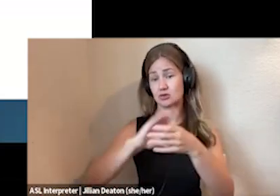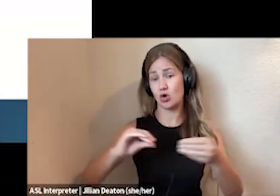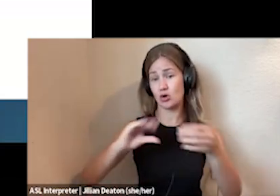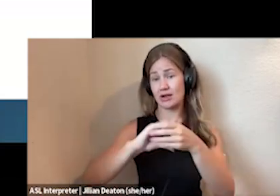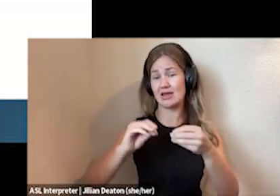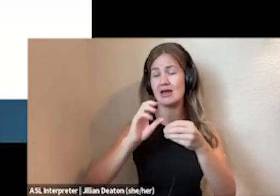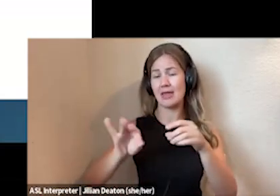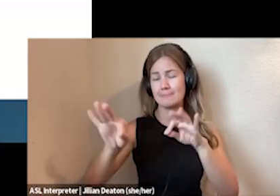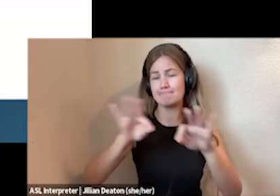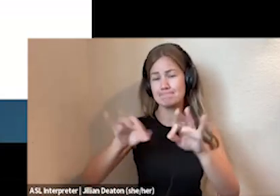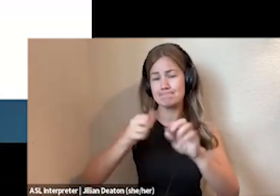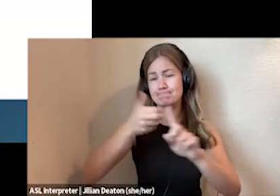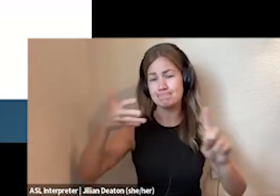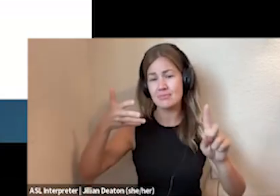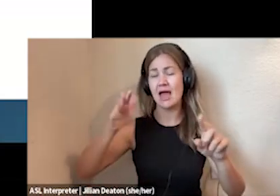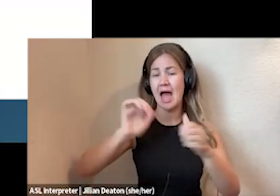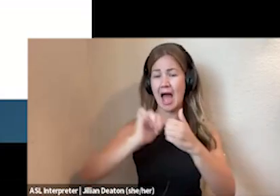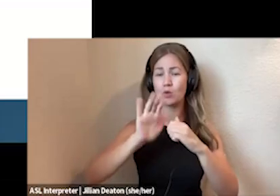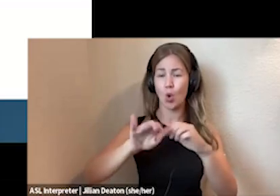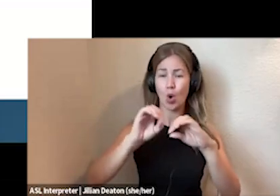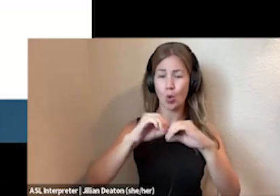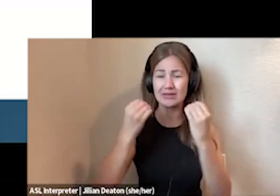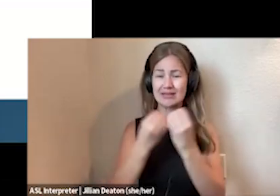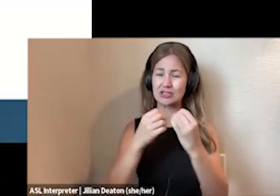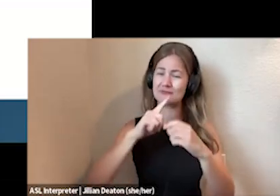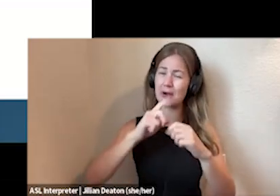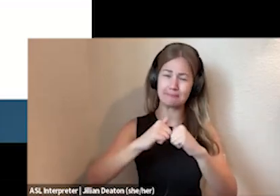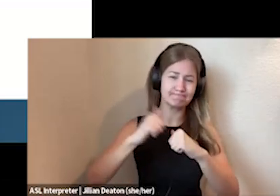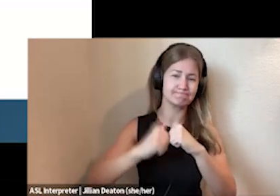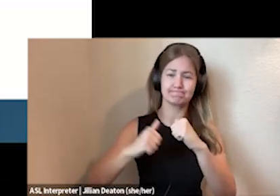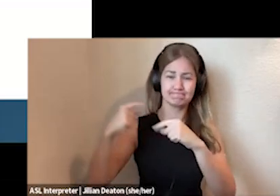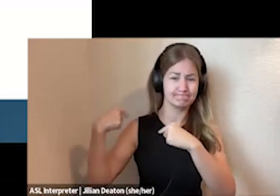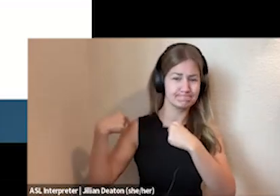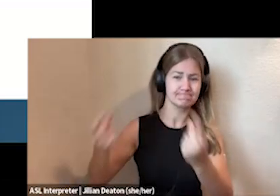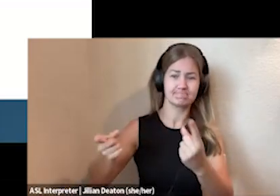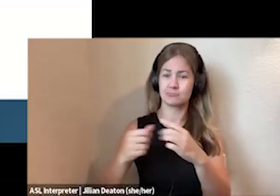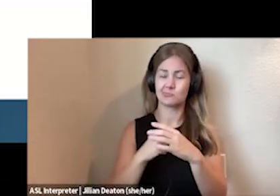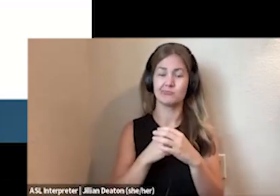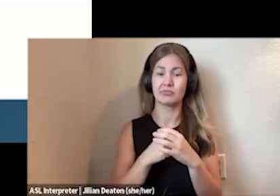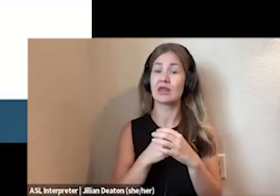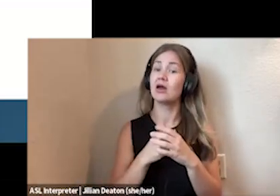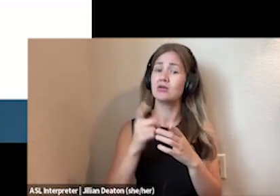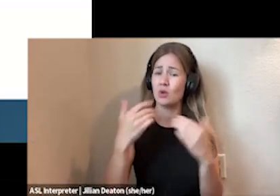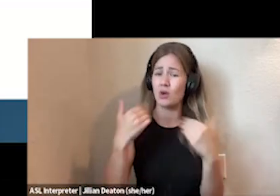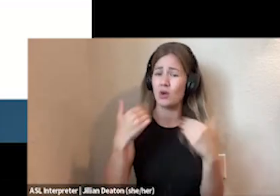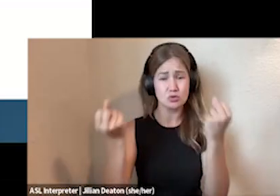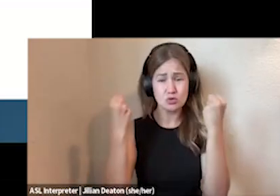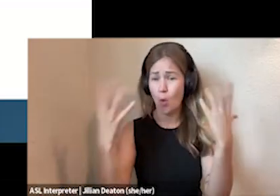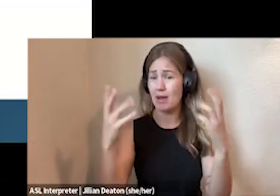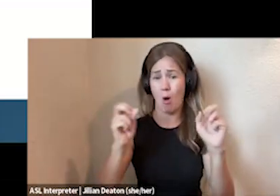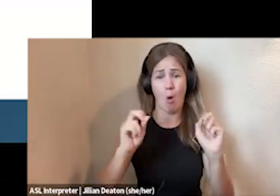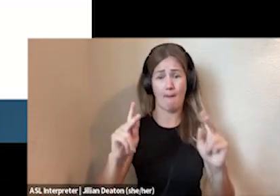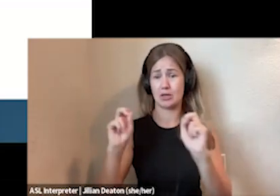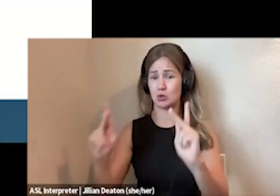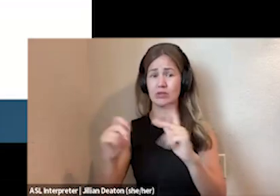continuity, resilience, and earned trust. You have so many opportunities. Who are your